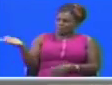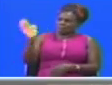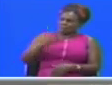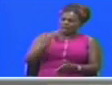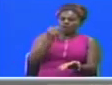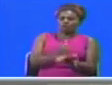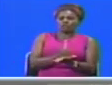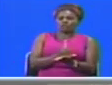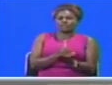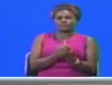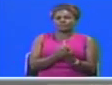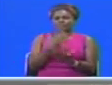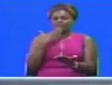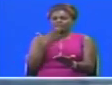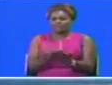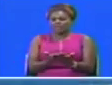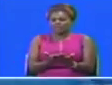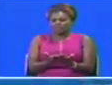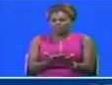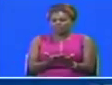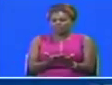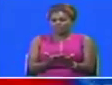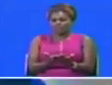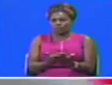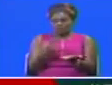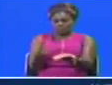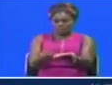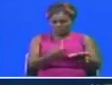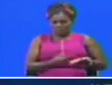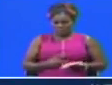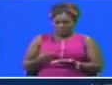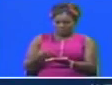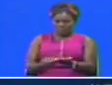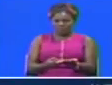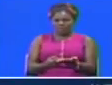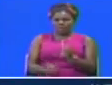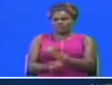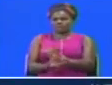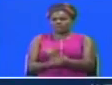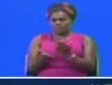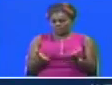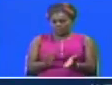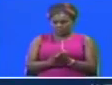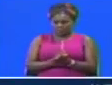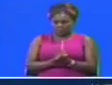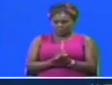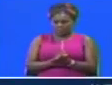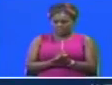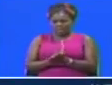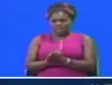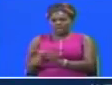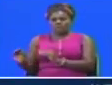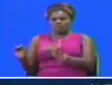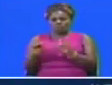Betty. All right. Thank you very much, Jeffrey, for that discussion and the insights we've been able to get from that. All right. Now we want to move on